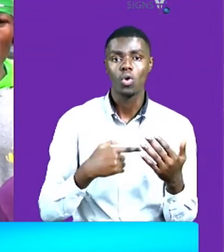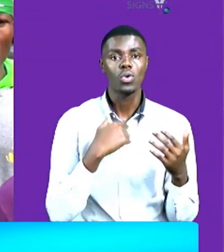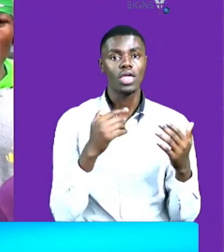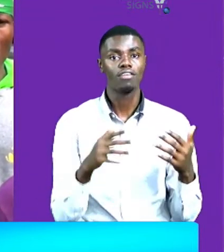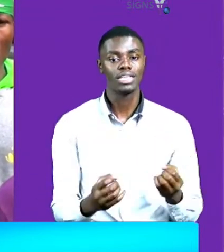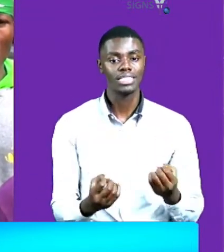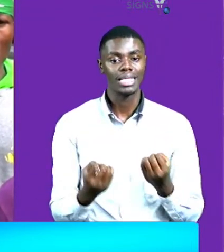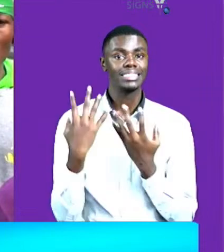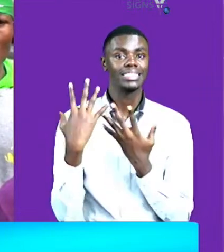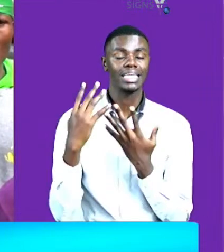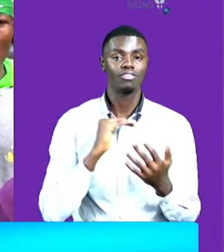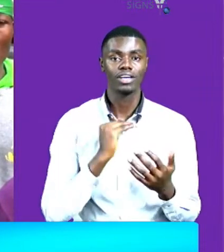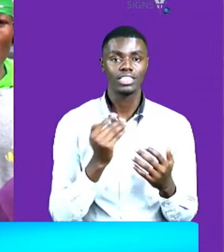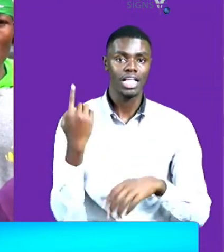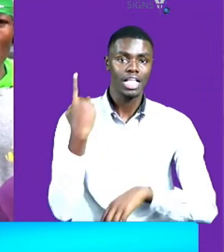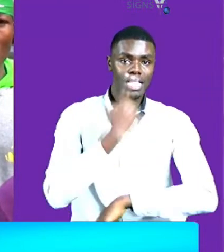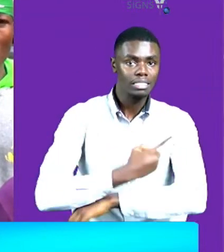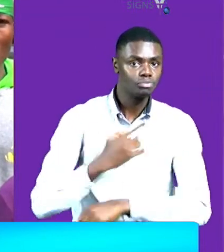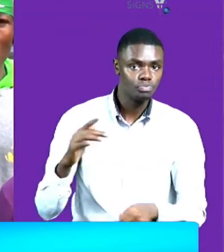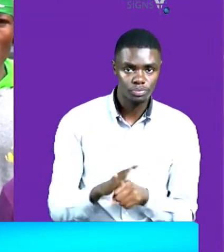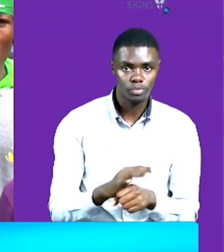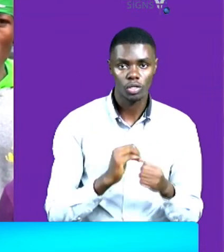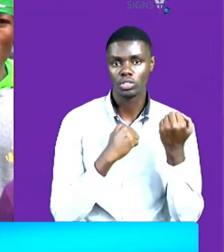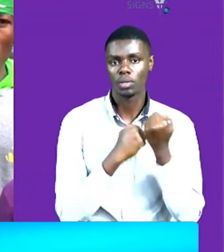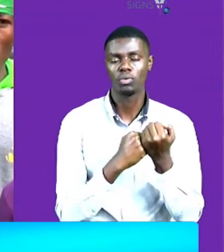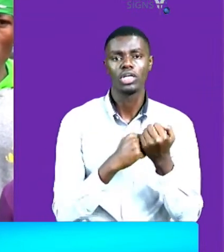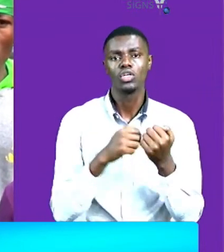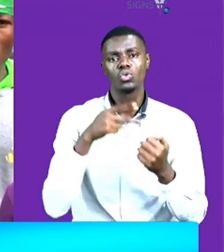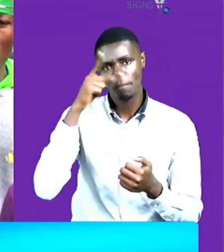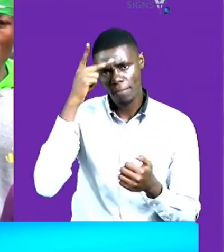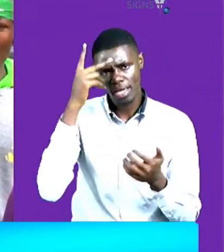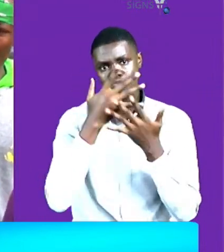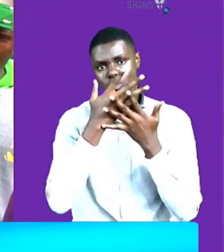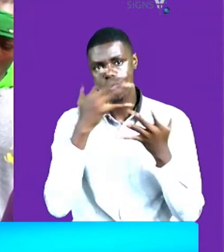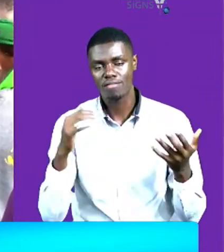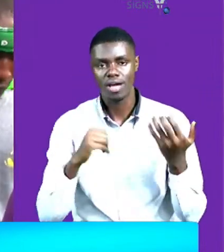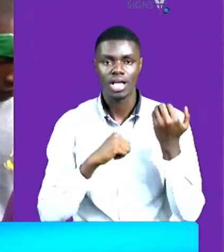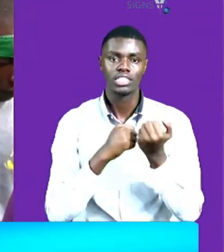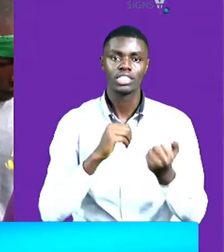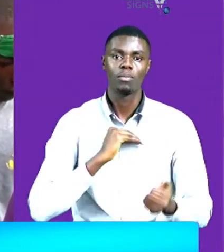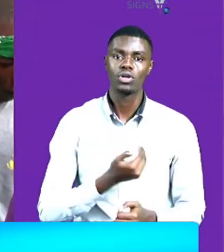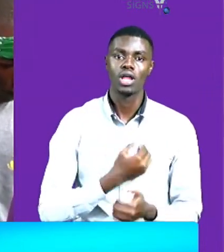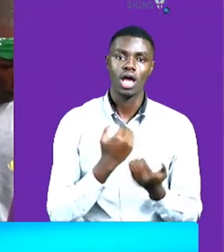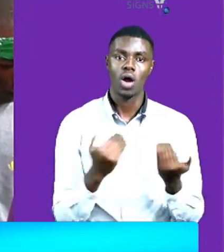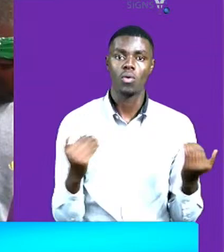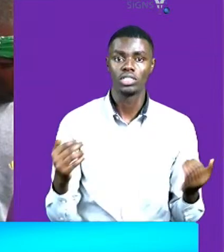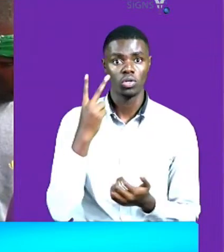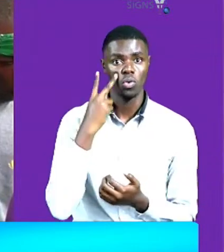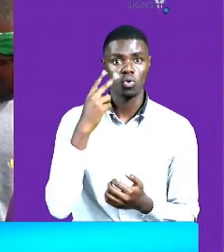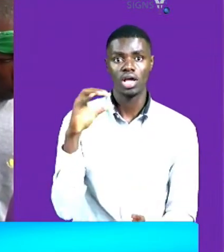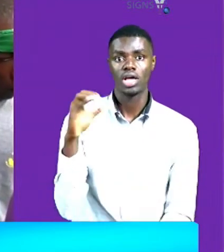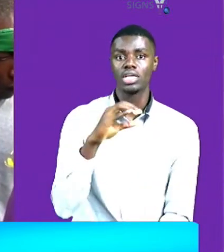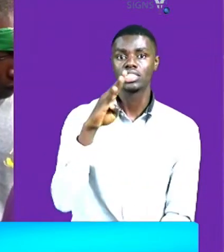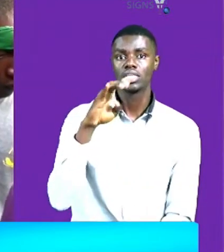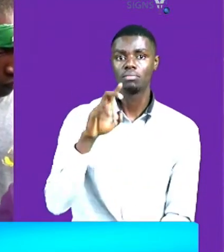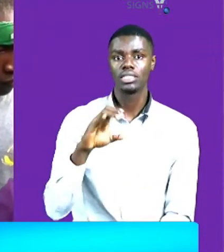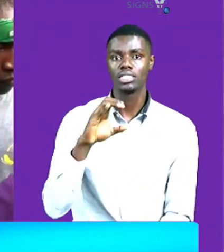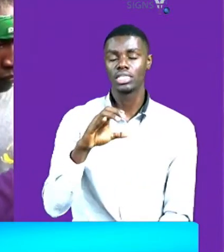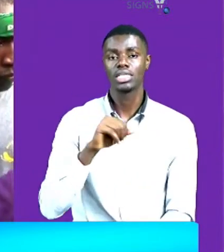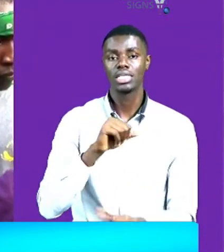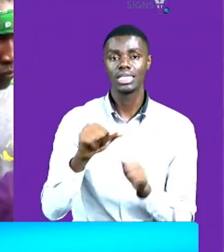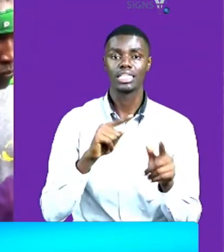with our children, to support them. So parents, wherever you are, please support our kids. Because as we can see, CBC is all about talent.